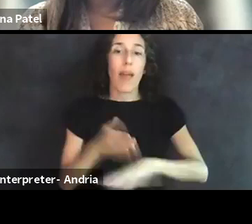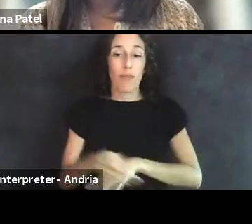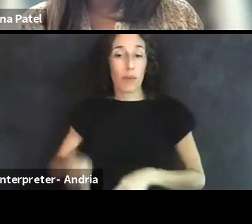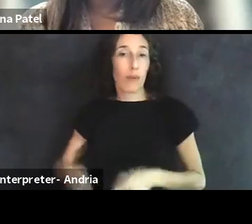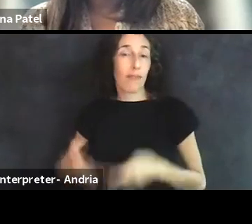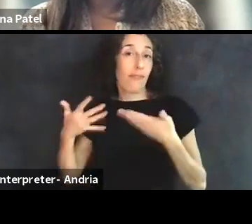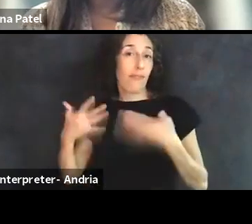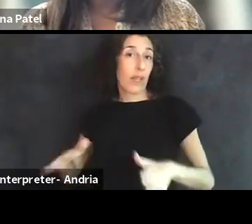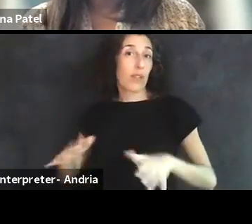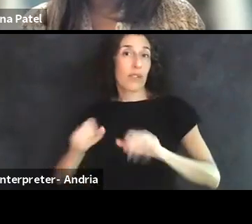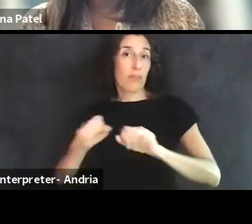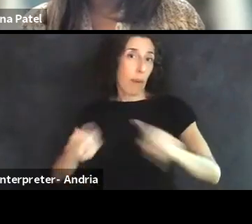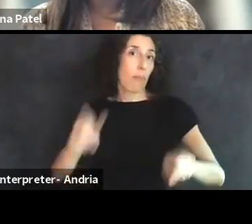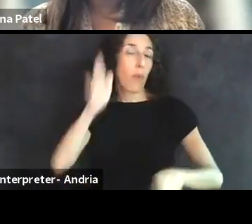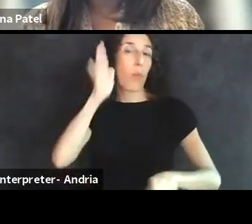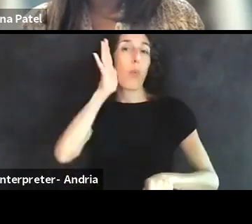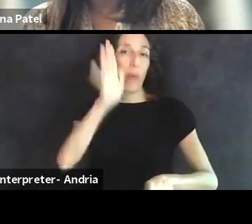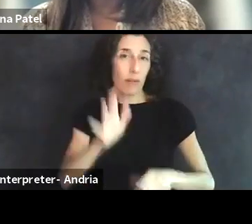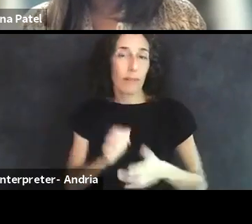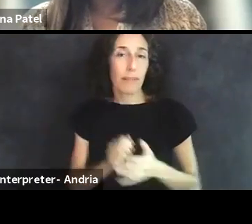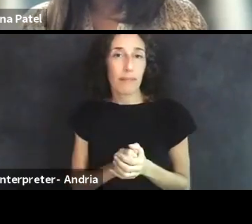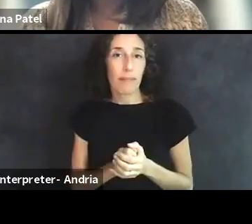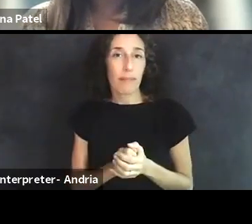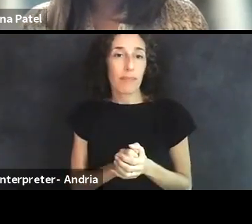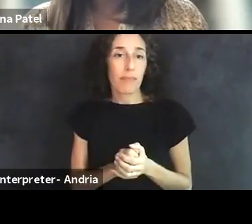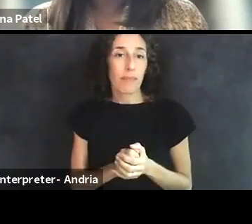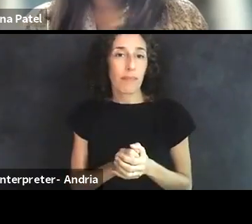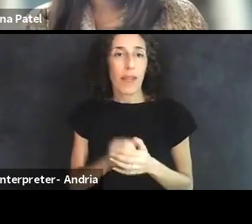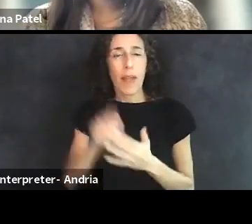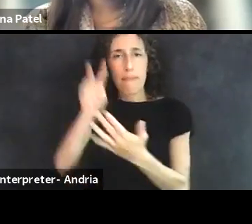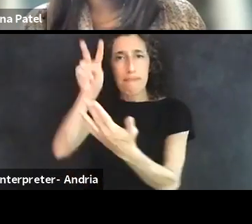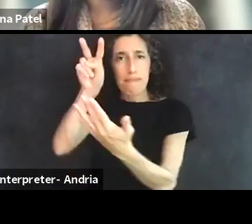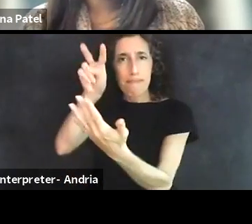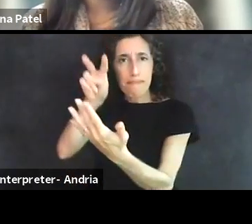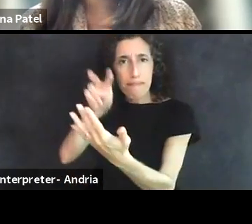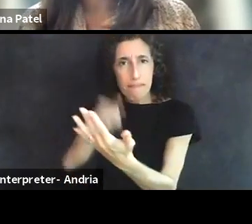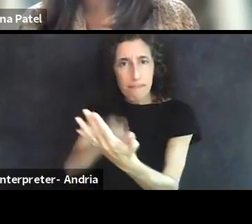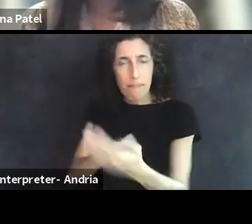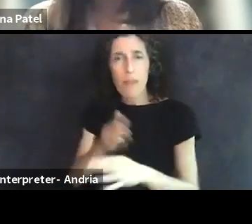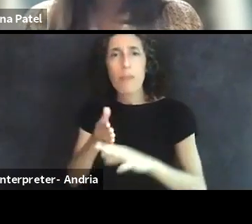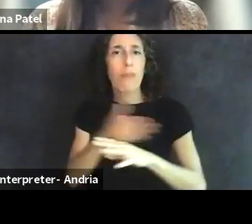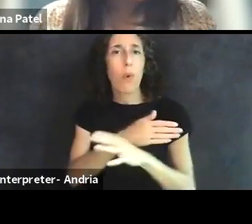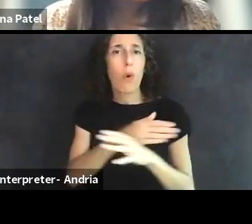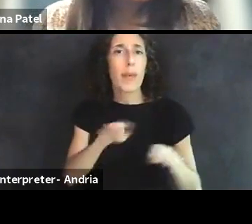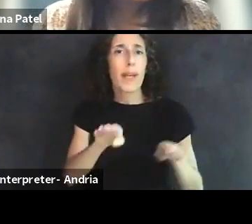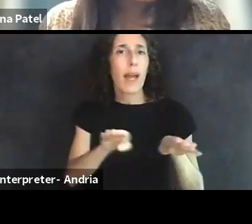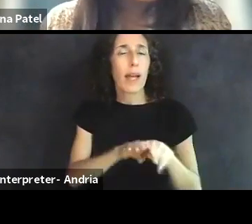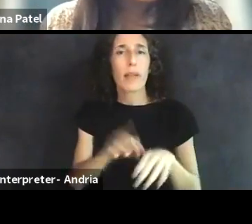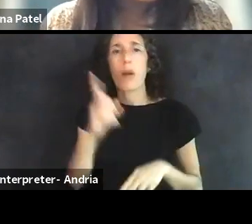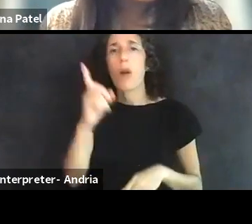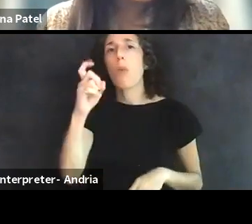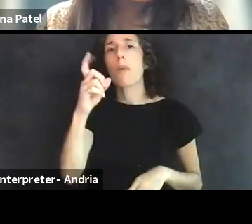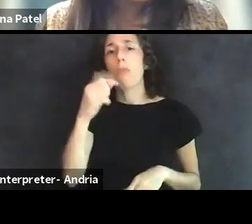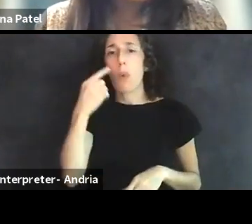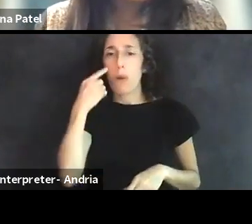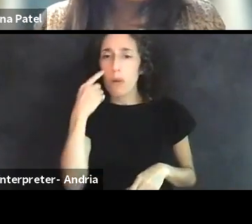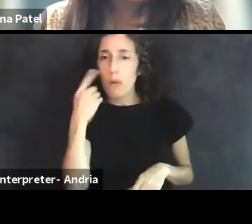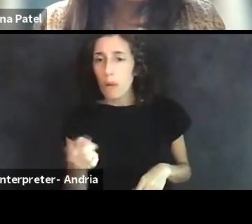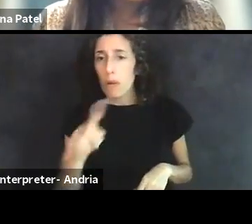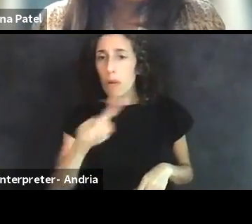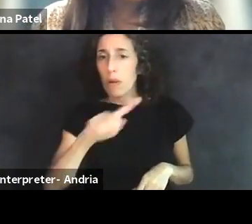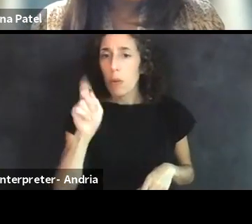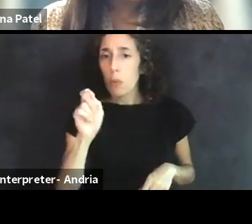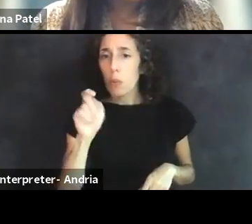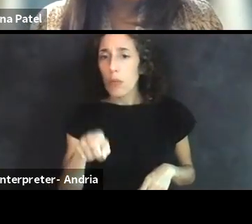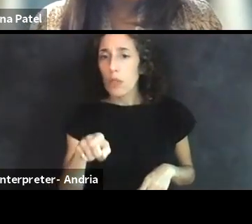If there are any, there was one question that before we wrap up, I just want to address because a couple of